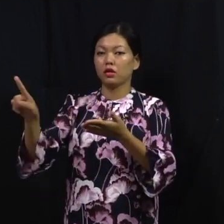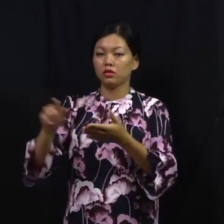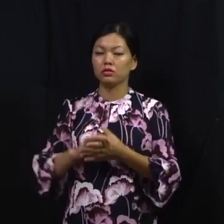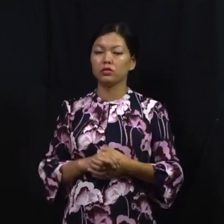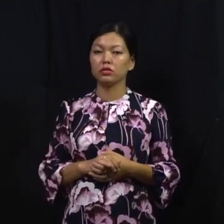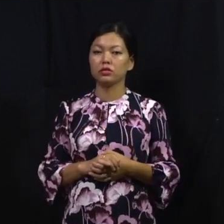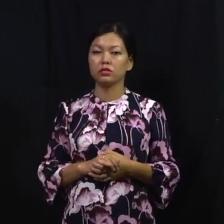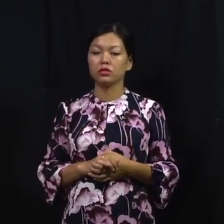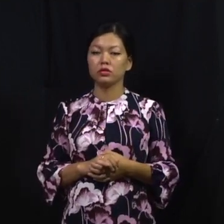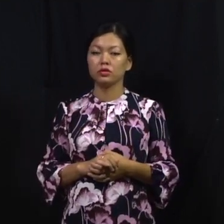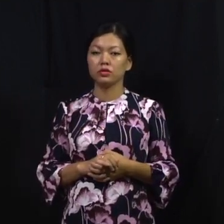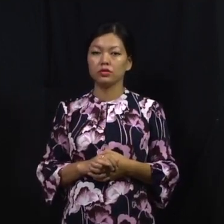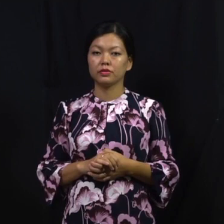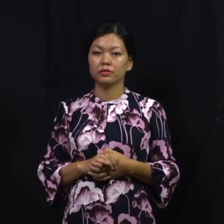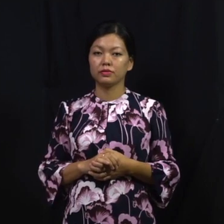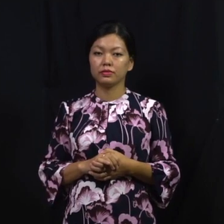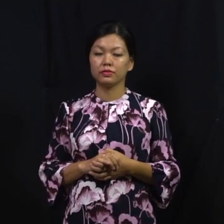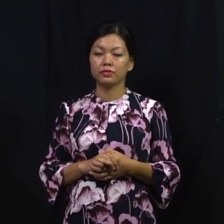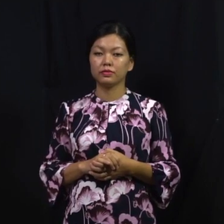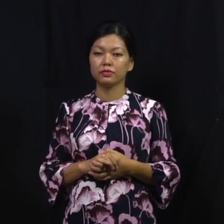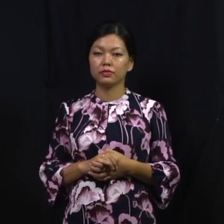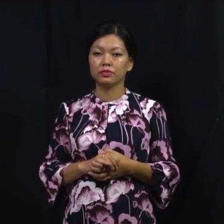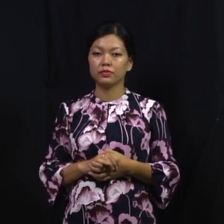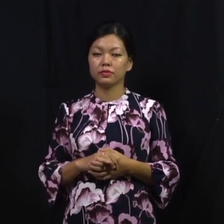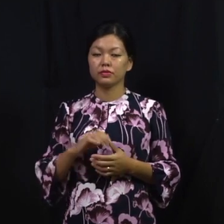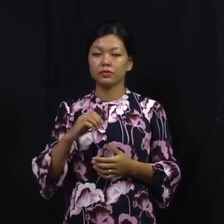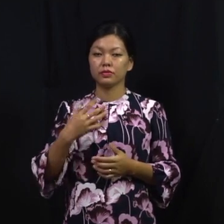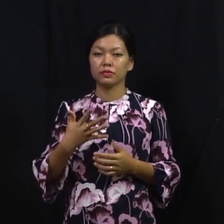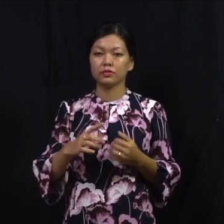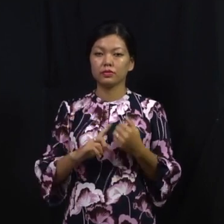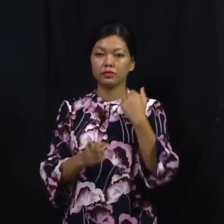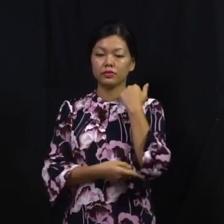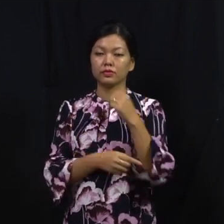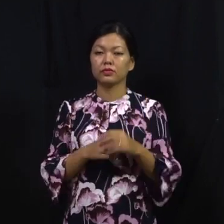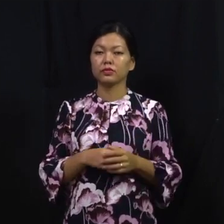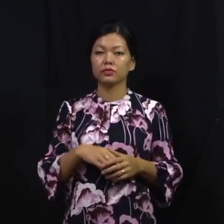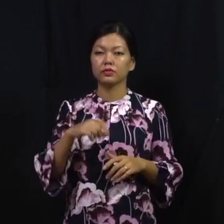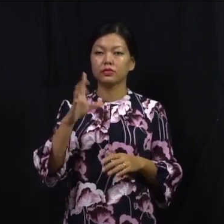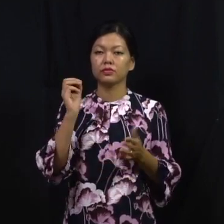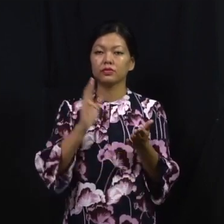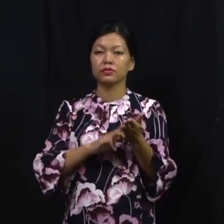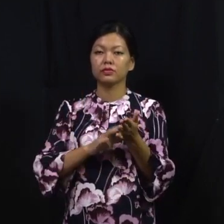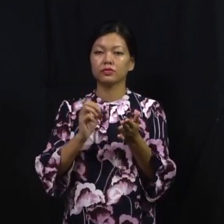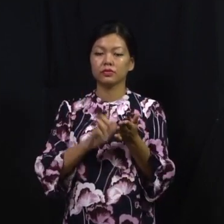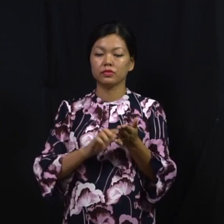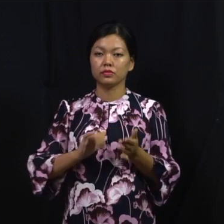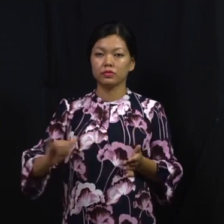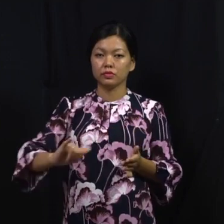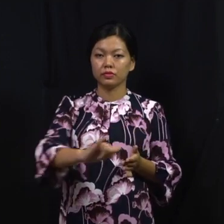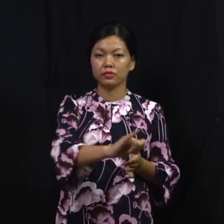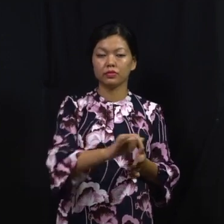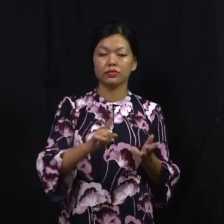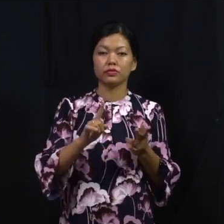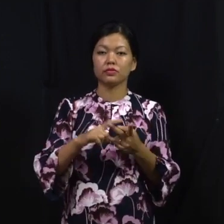or in the business lines. Number 5, we have a common identity. For example, in India, she